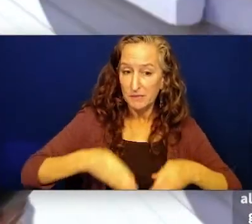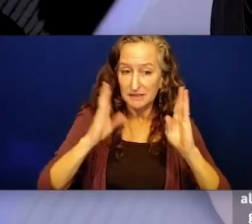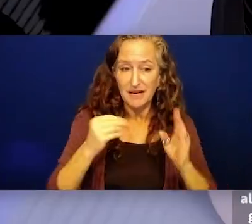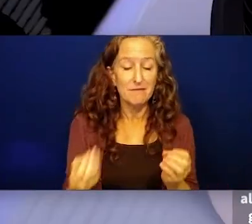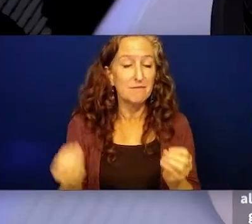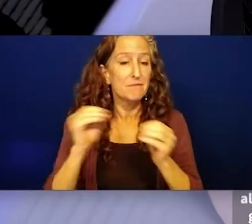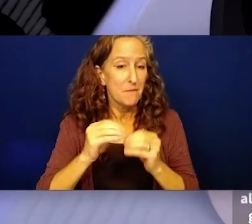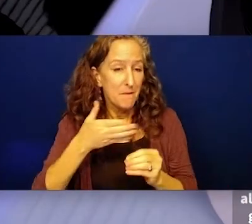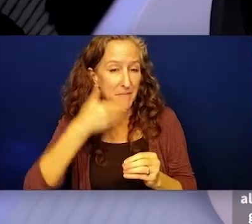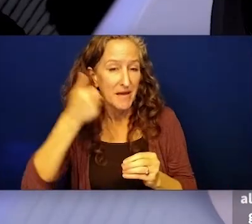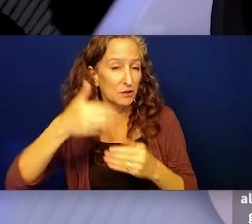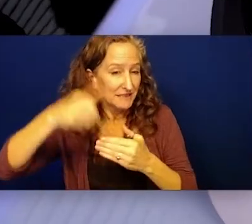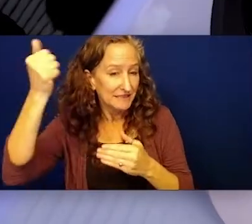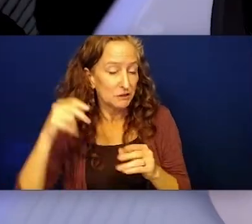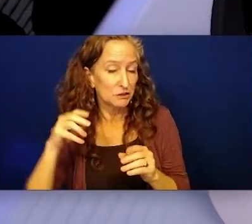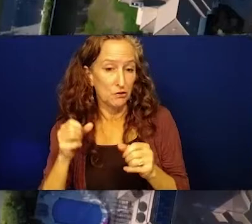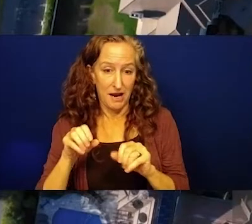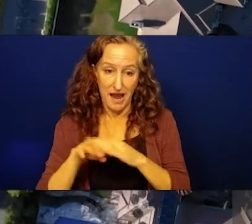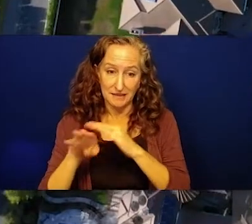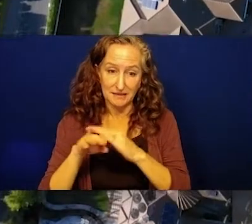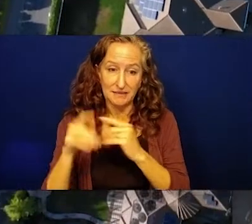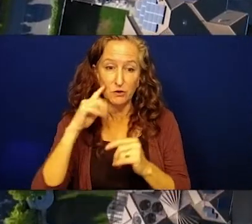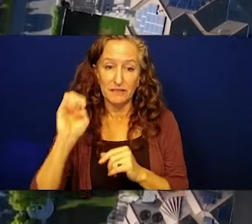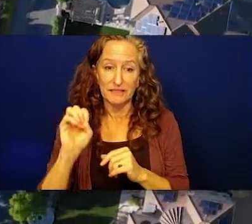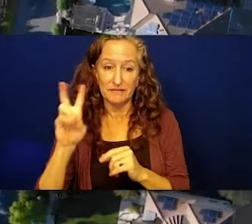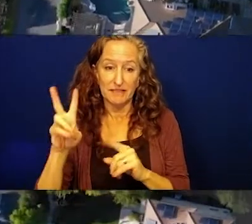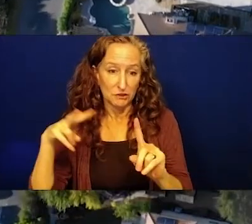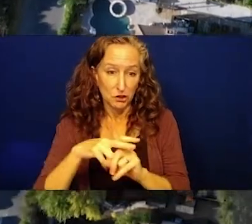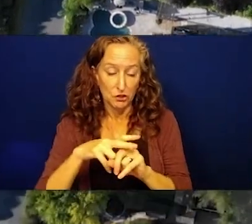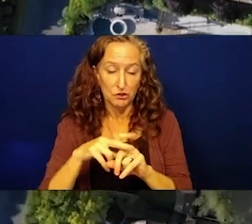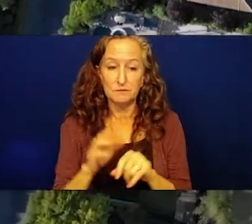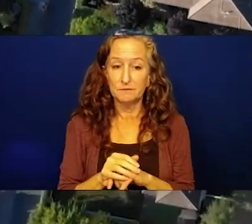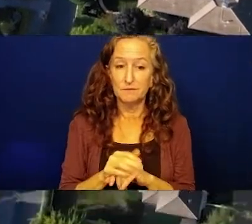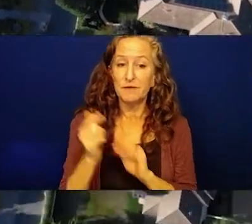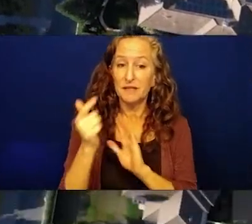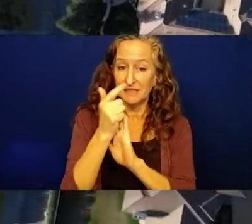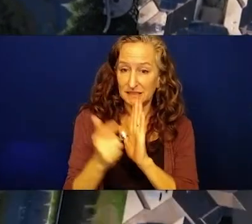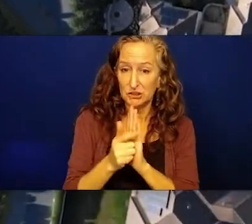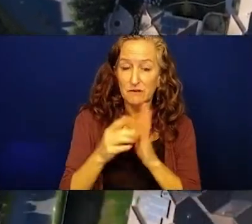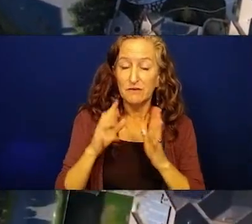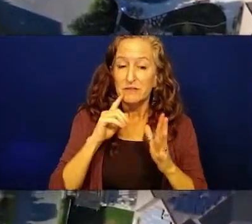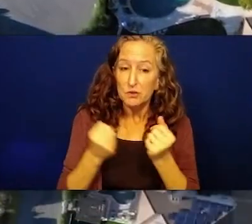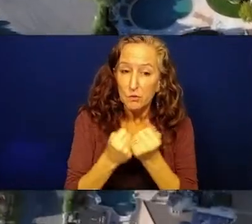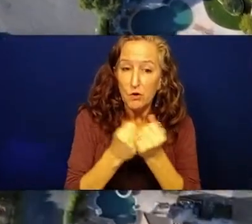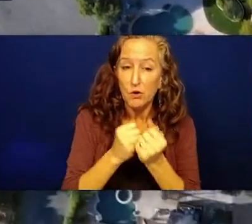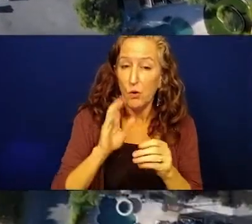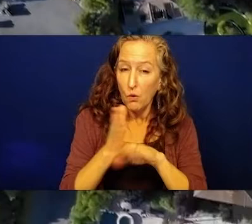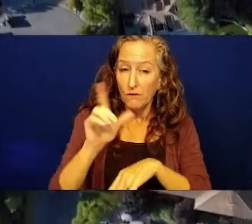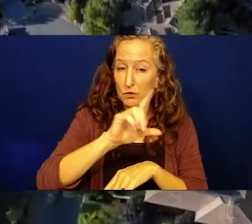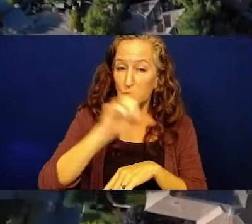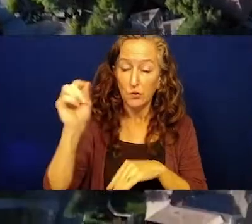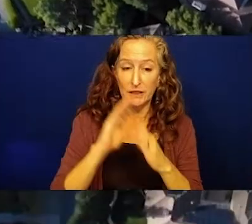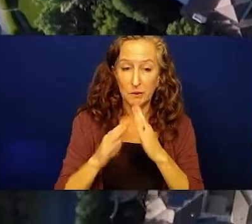access to electric vehicle charging. The initiative has supported over 20 local communities in adopting REACH codes,